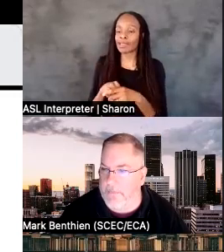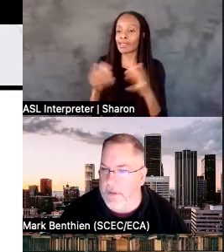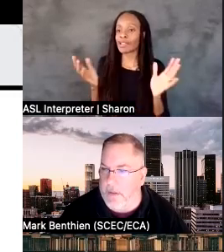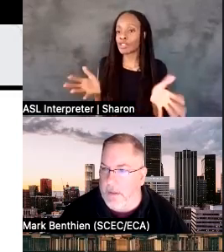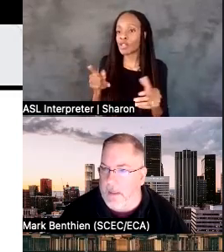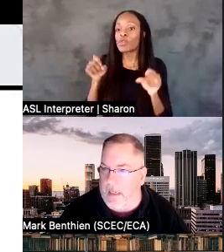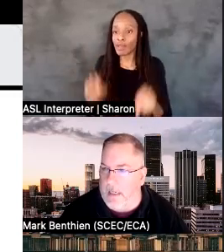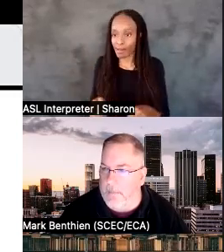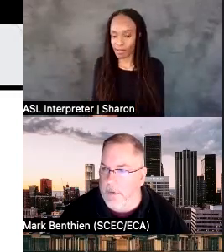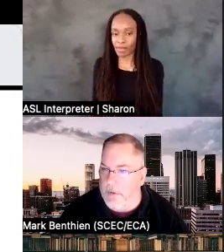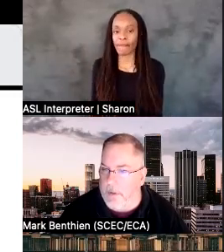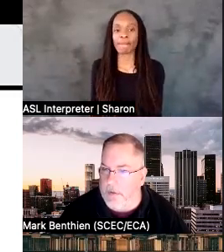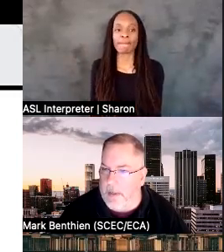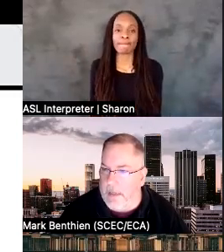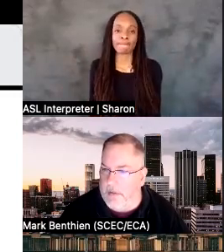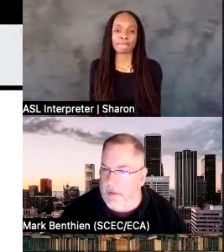do that.